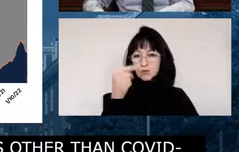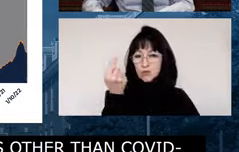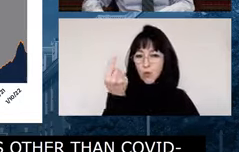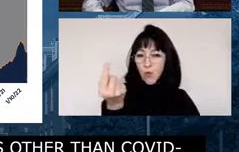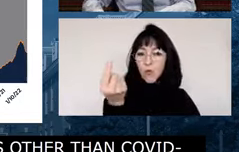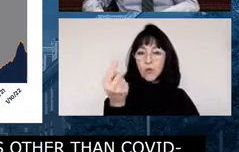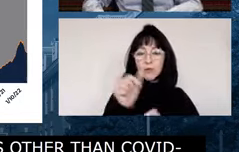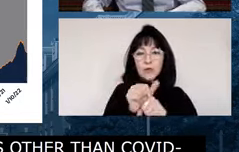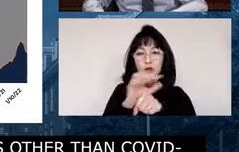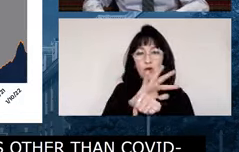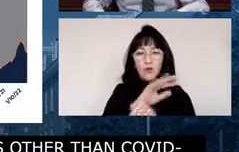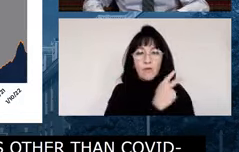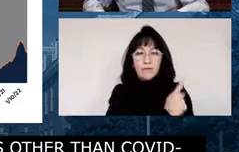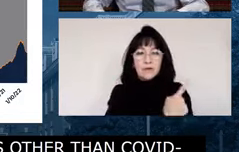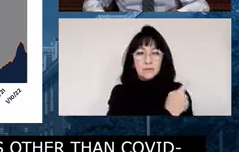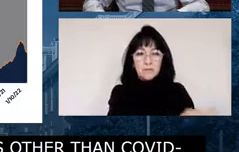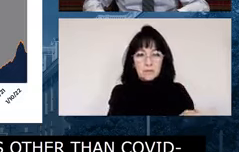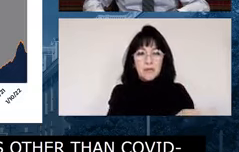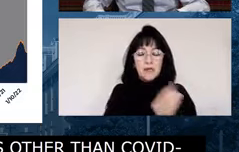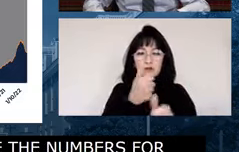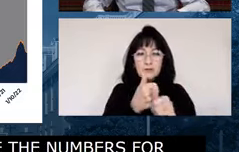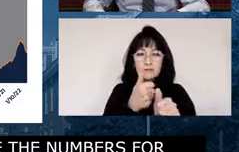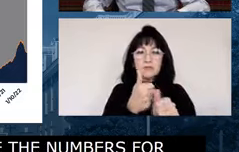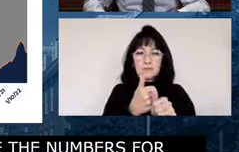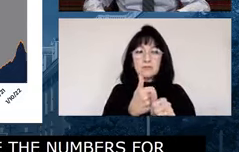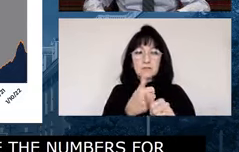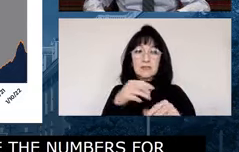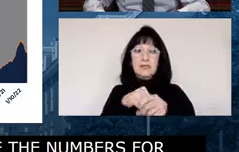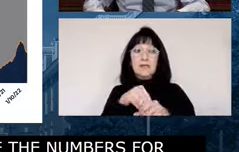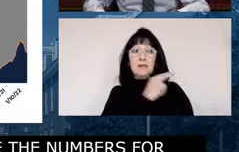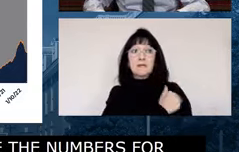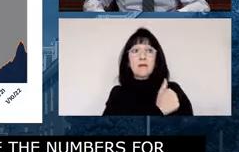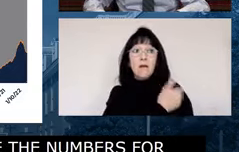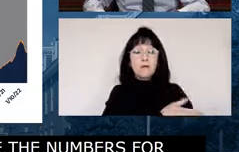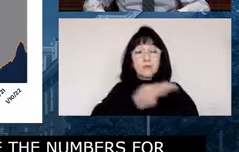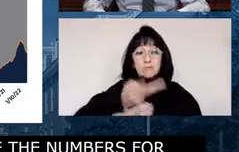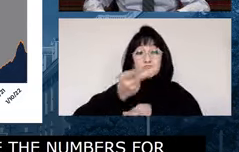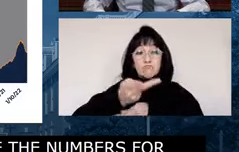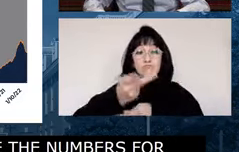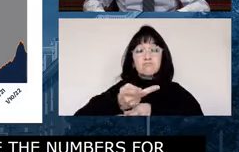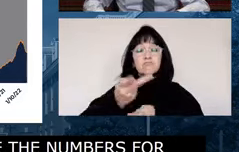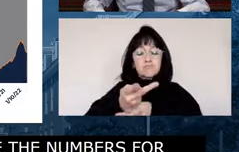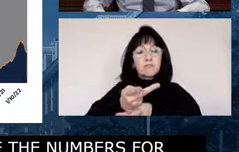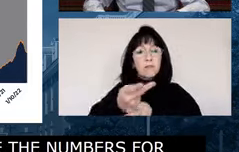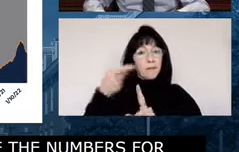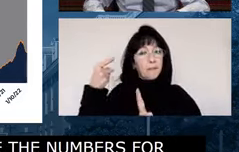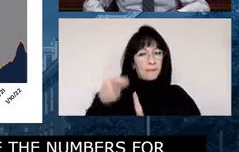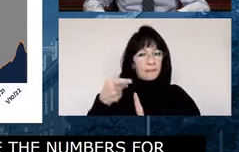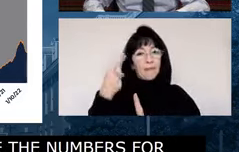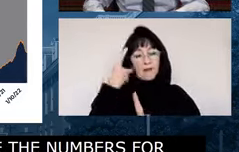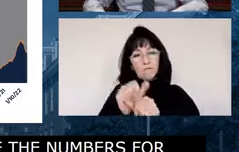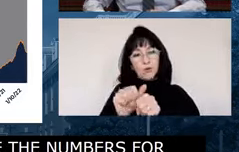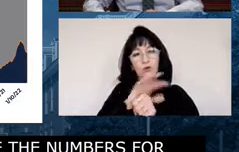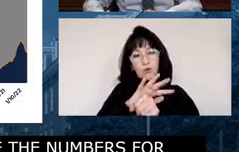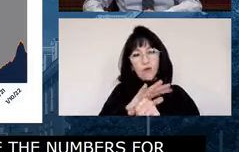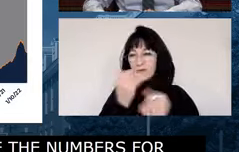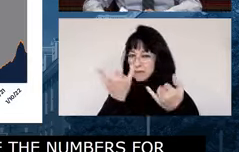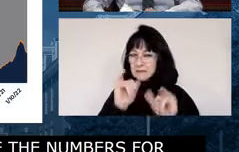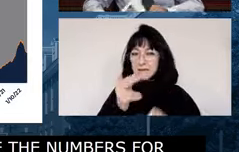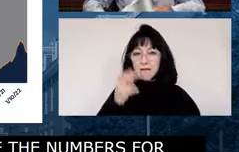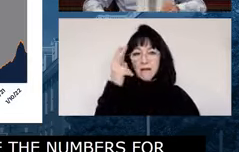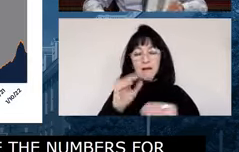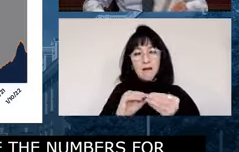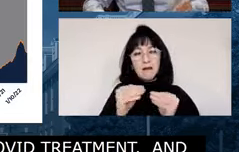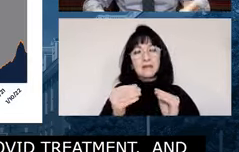COVID-19 patients with or for COVID treatment. And so still very high census there. And we'll be looking at